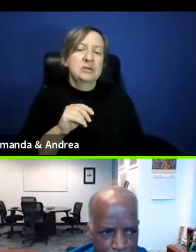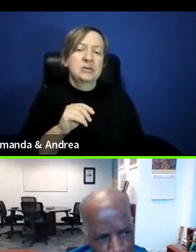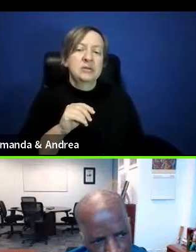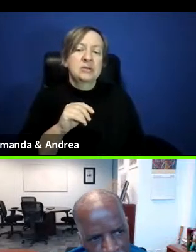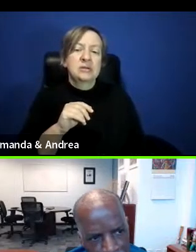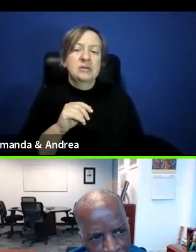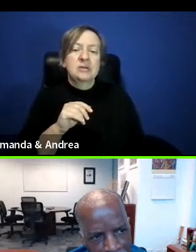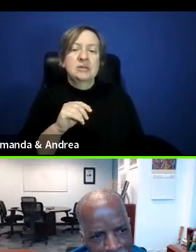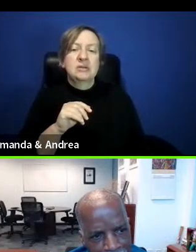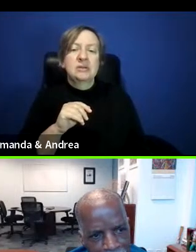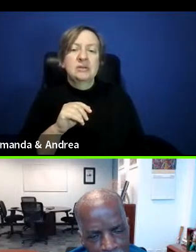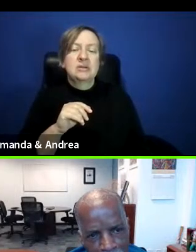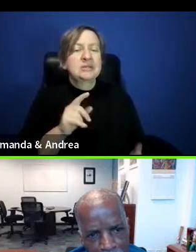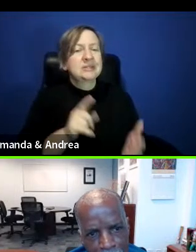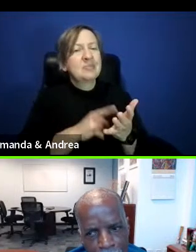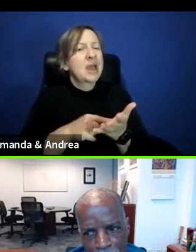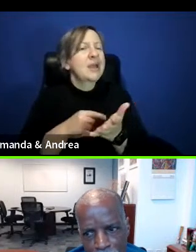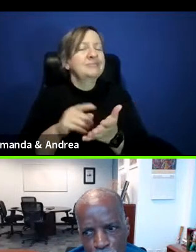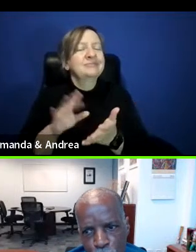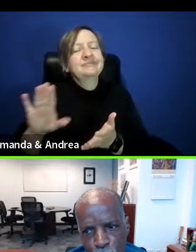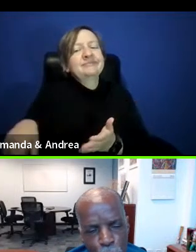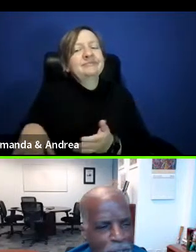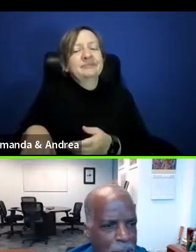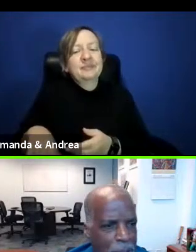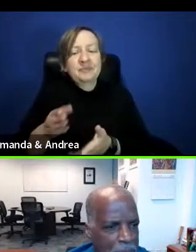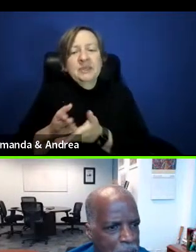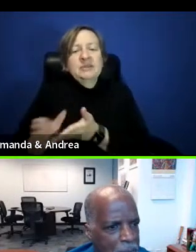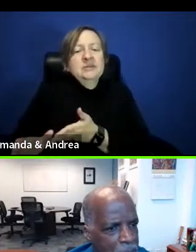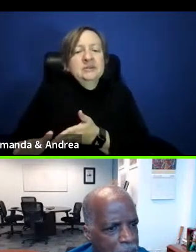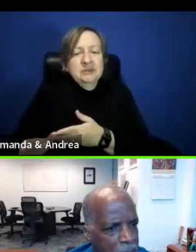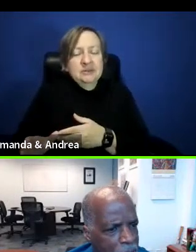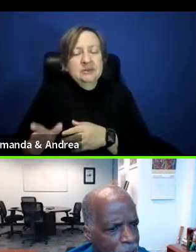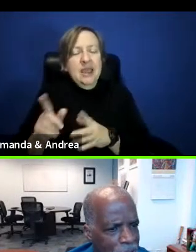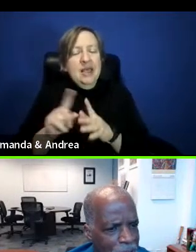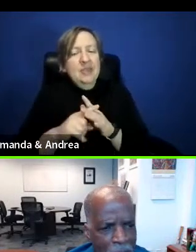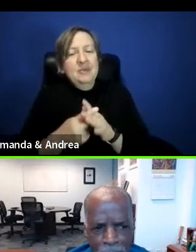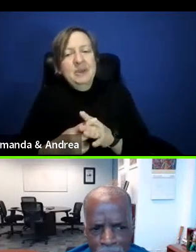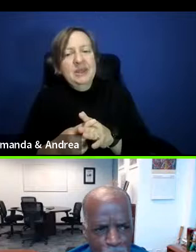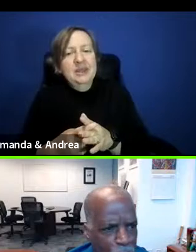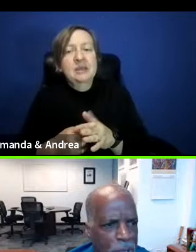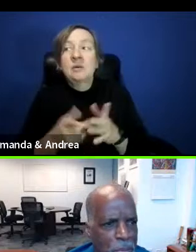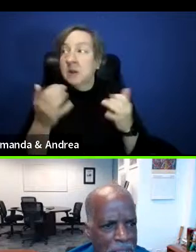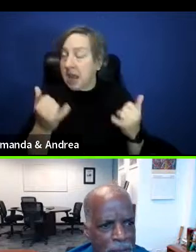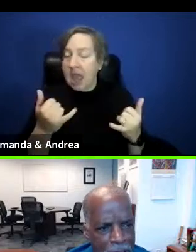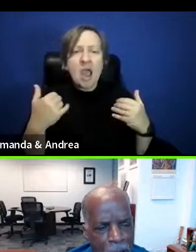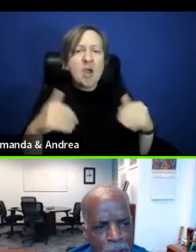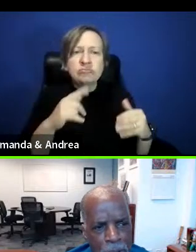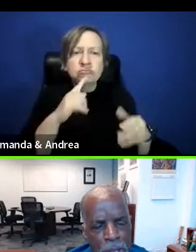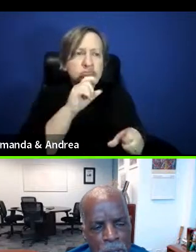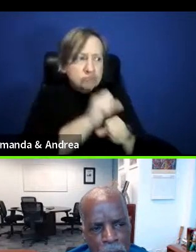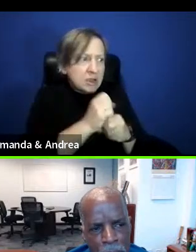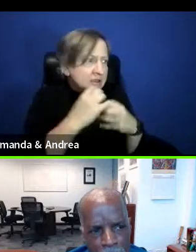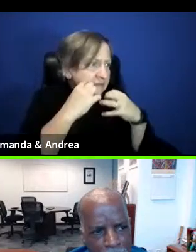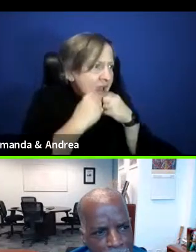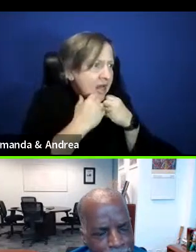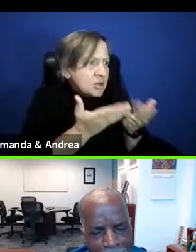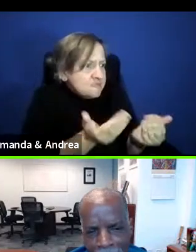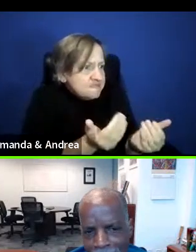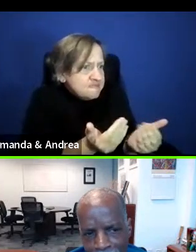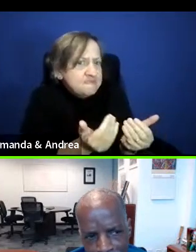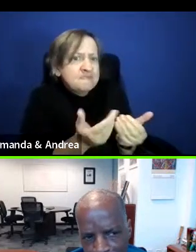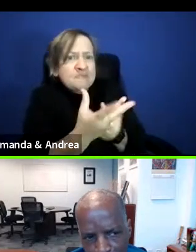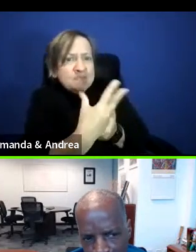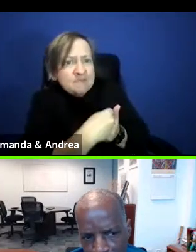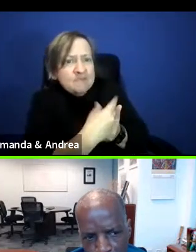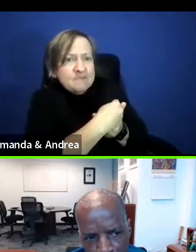being kind of marginalized in the beginning to now it's truly being valued. And I